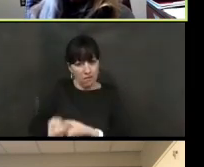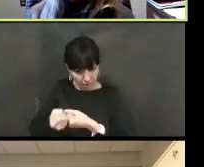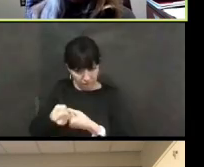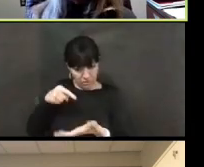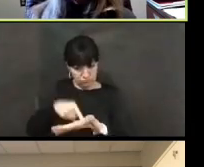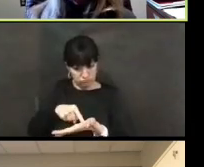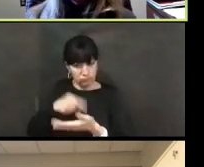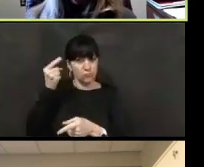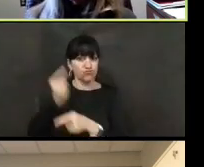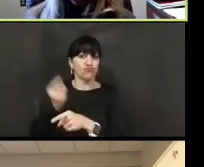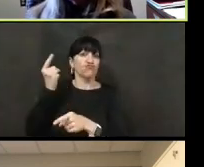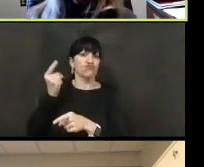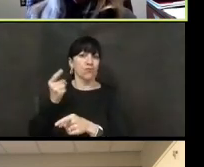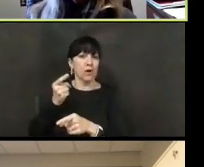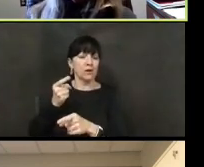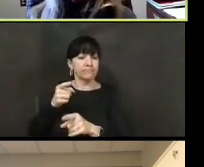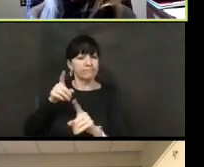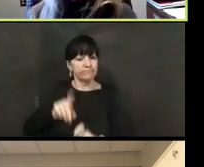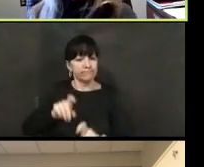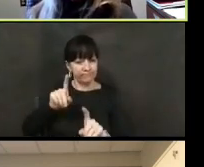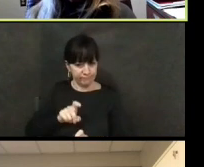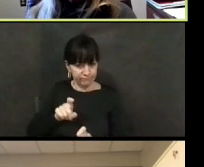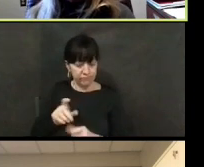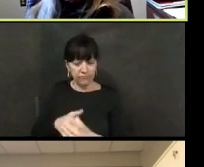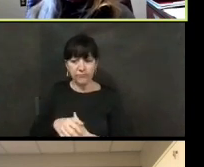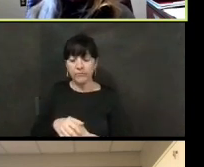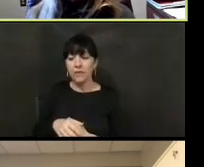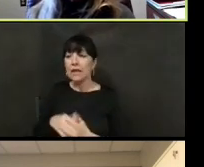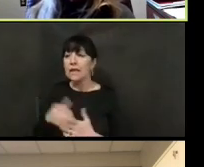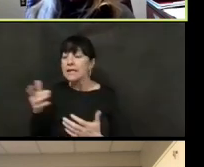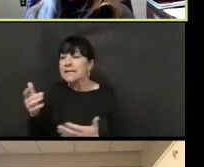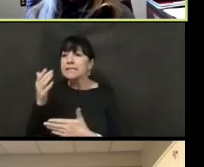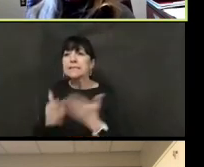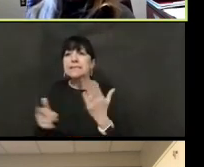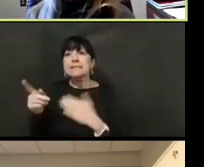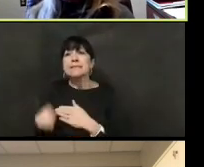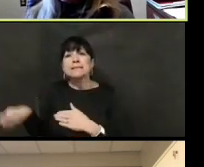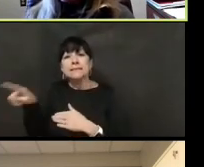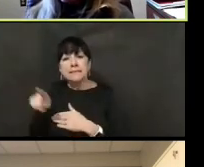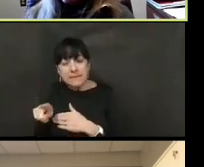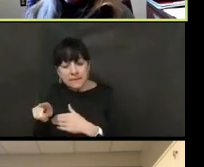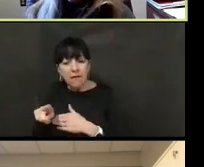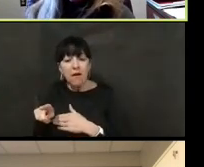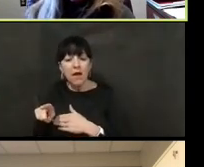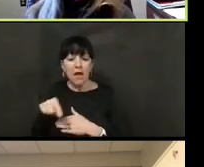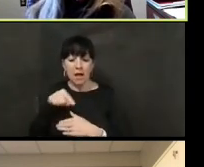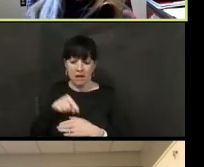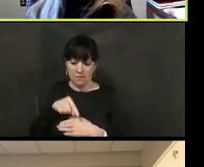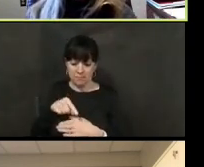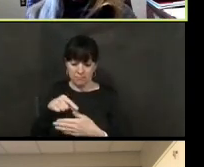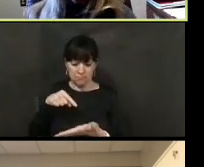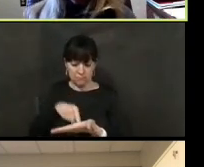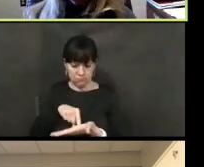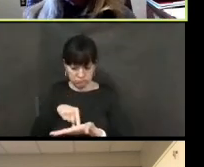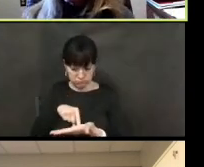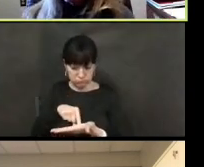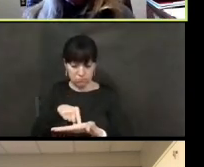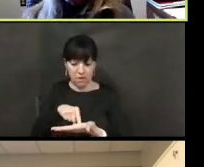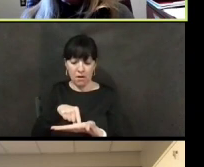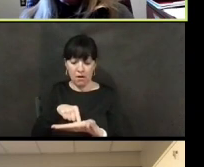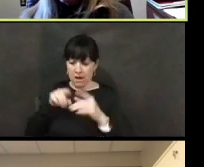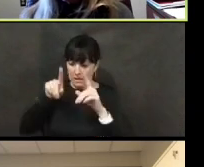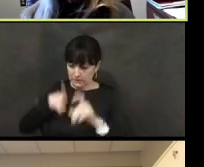so let's say you've been exposed to somebody who had the virus. If you get tested the